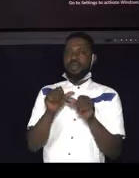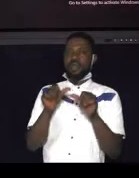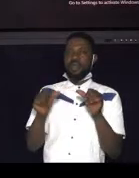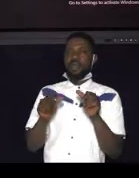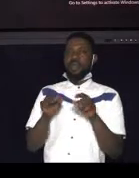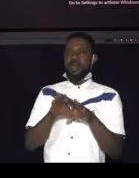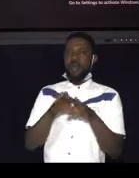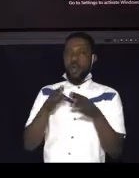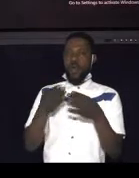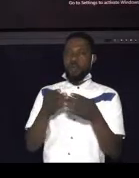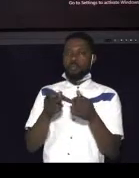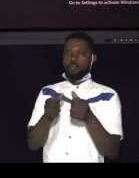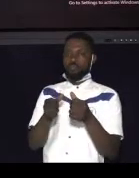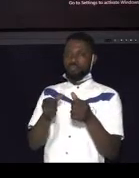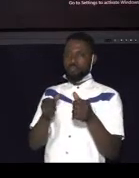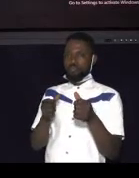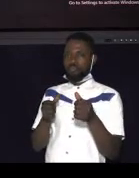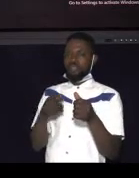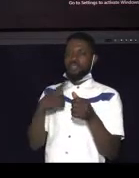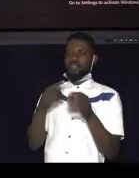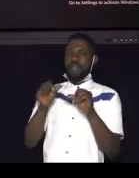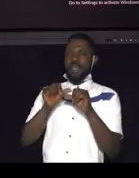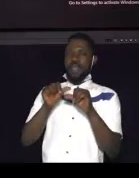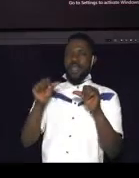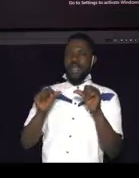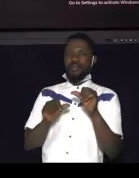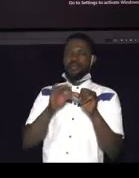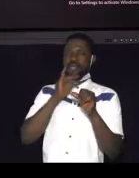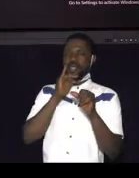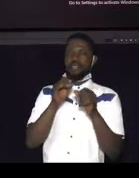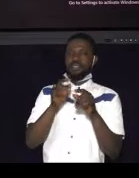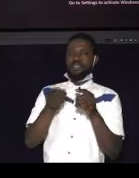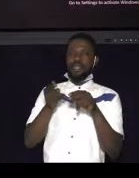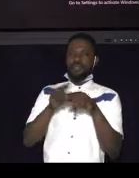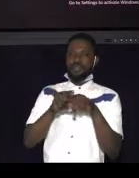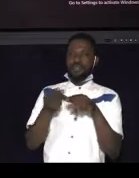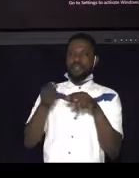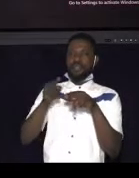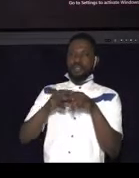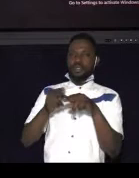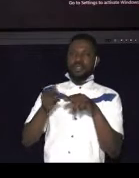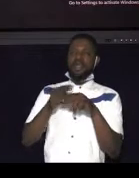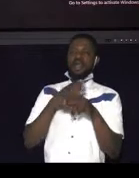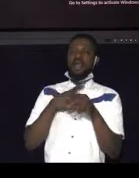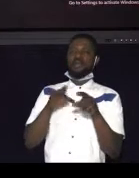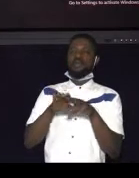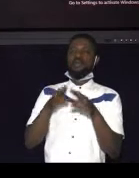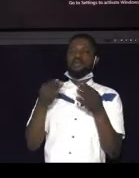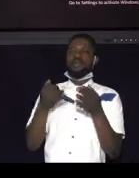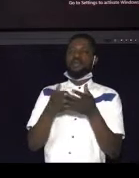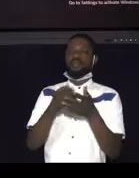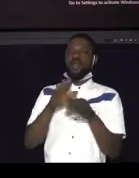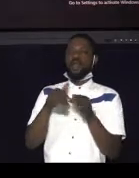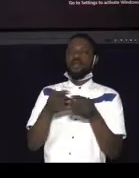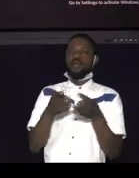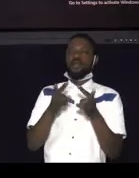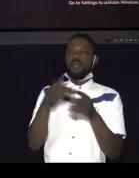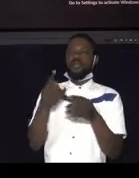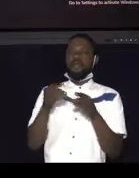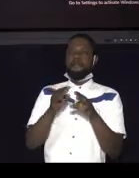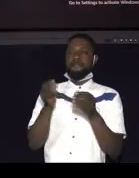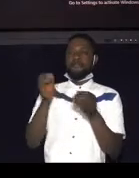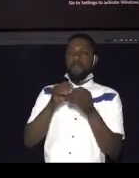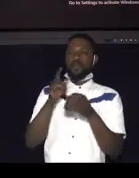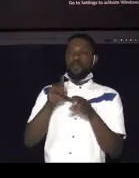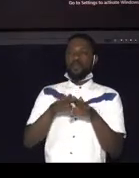gradually open the door a little bit. The angle is increasing. Open it, and open it all the way. The more you